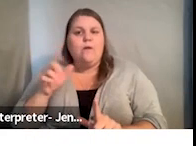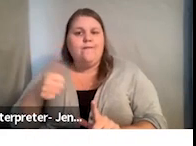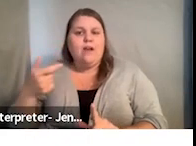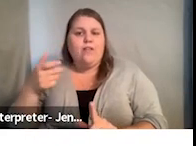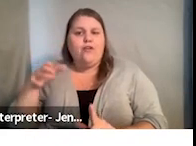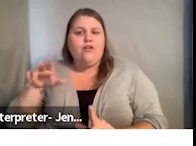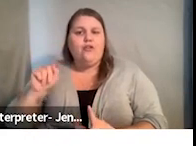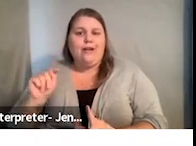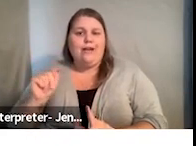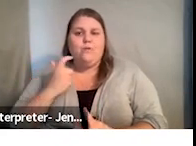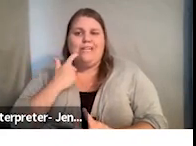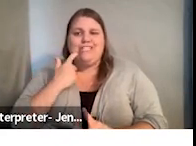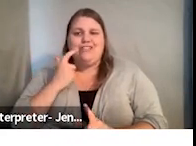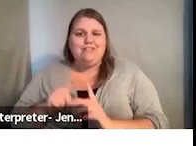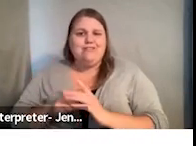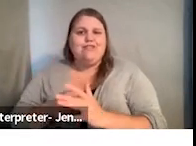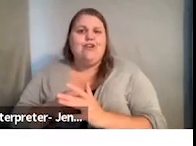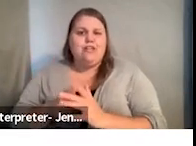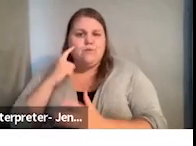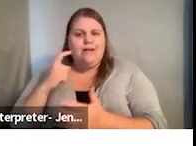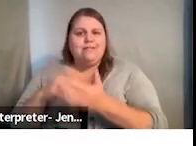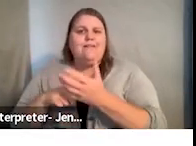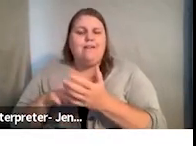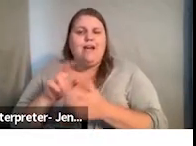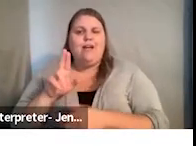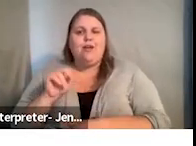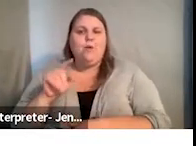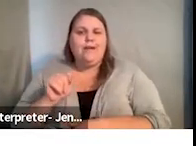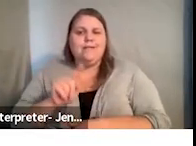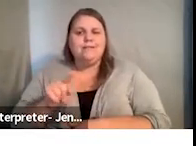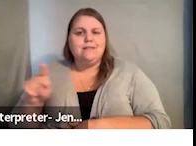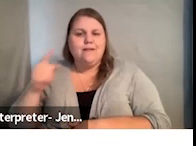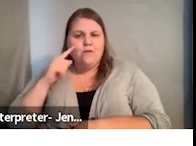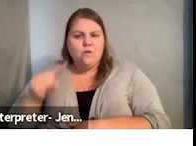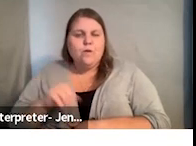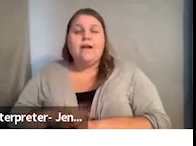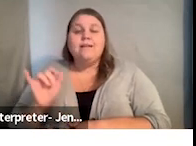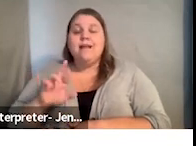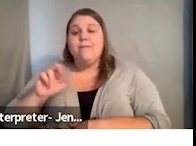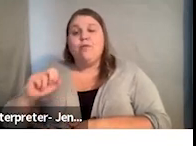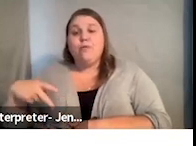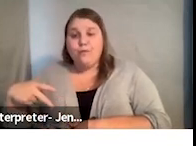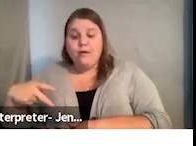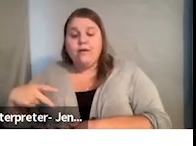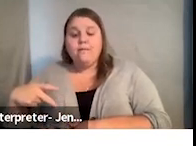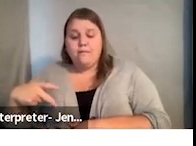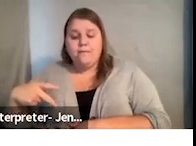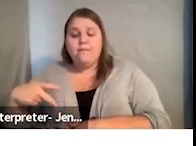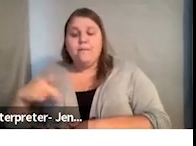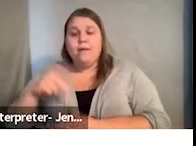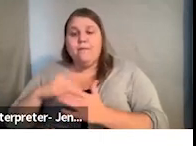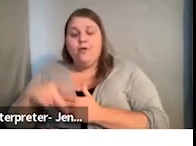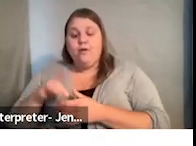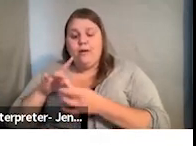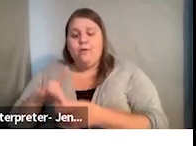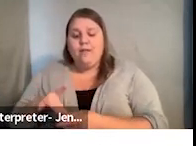just now starting to identify units for. So like the rental assistance program, this program relies on